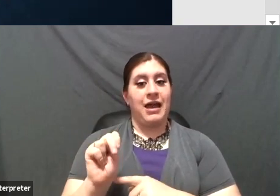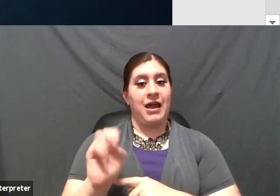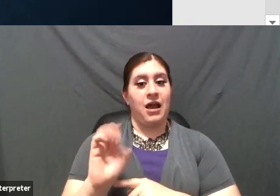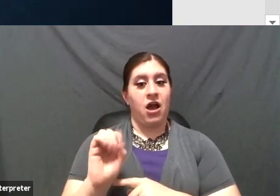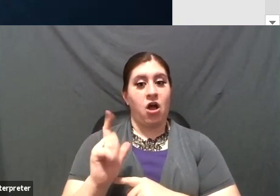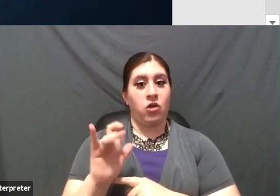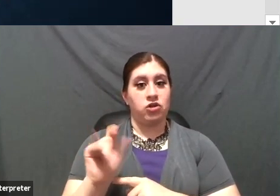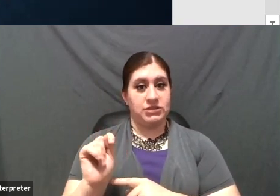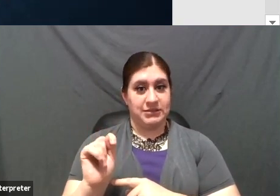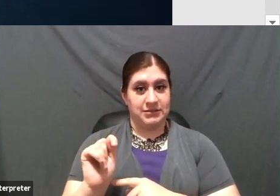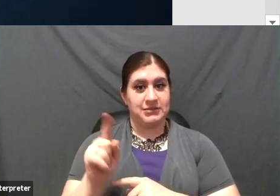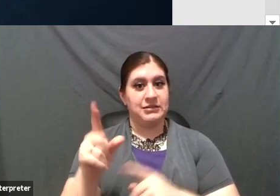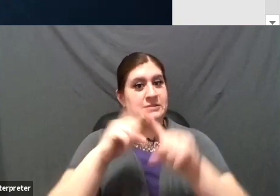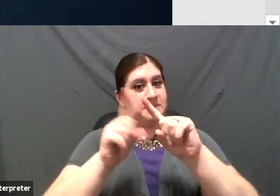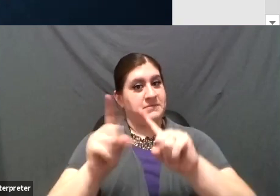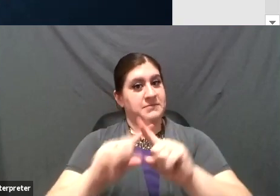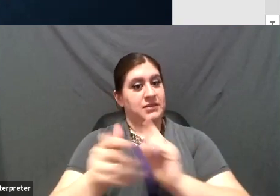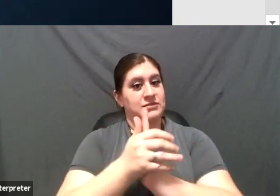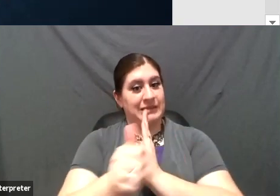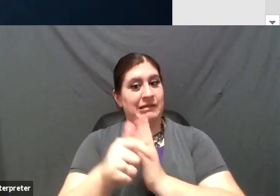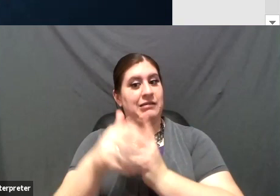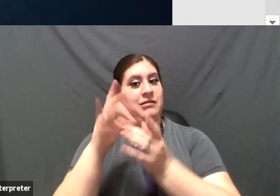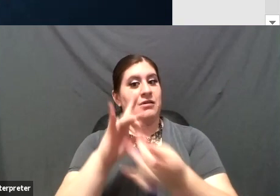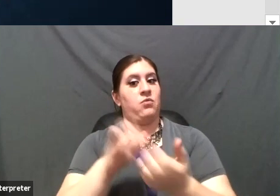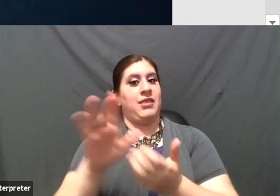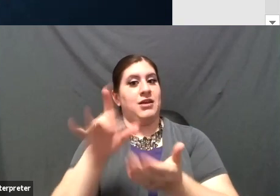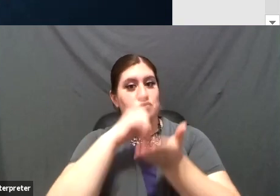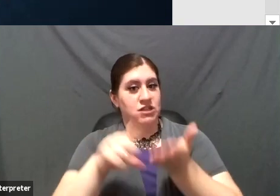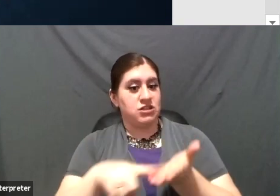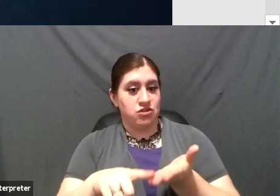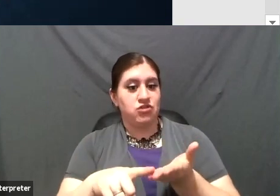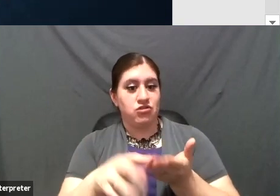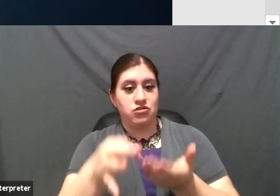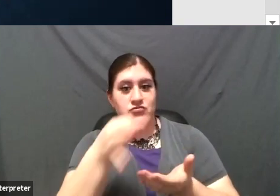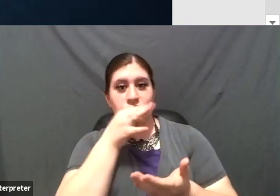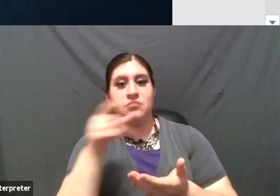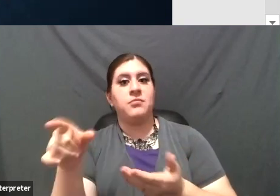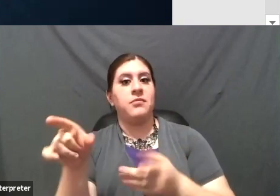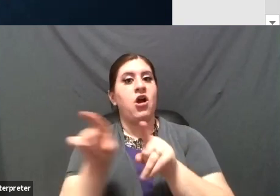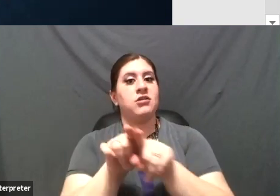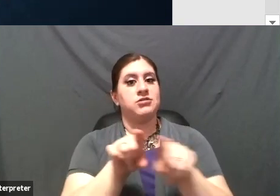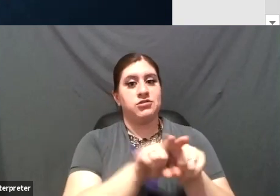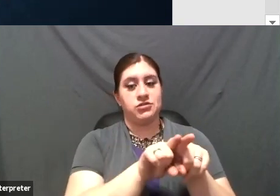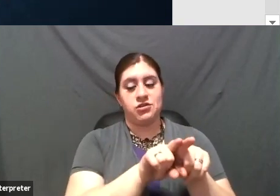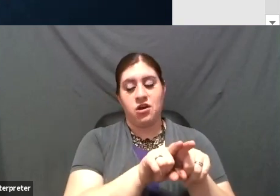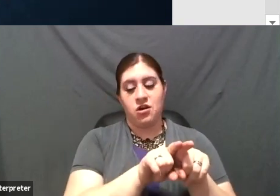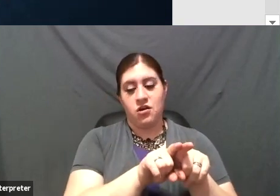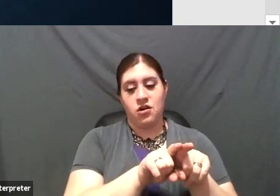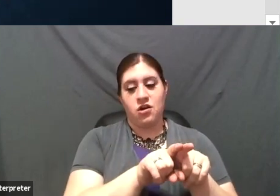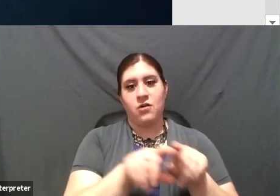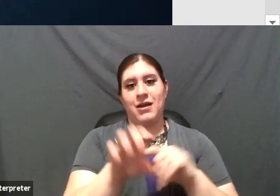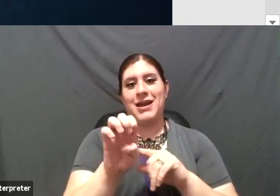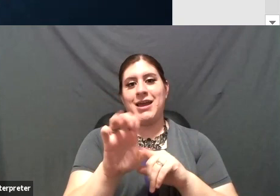of skills, though, that are associated with his research expertise. He's also an